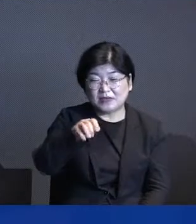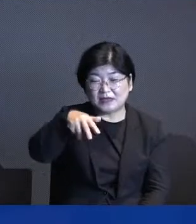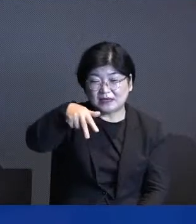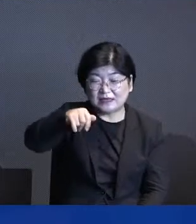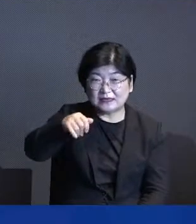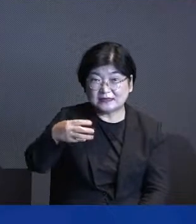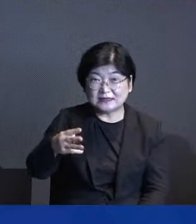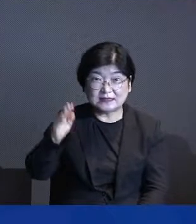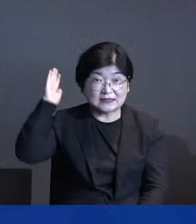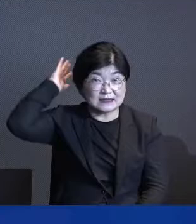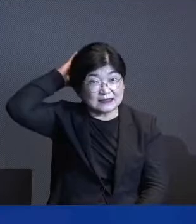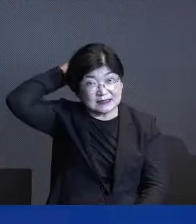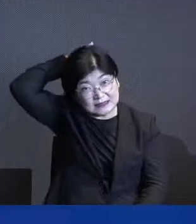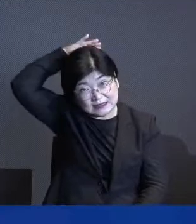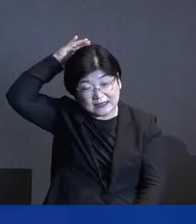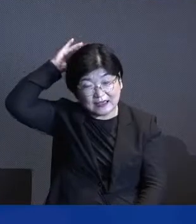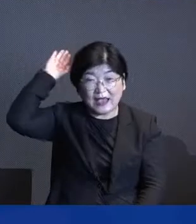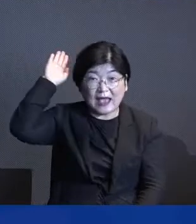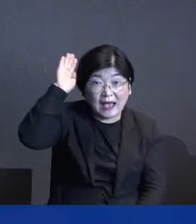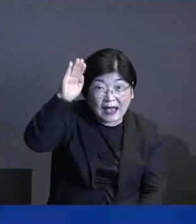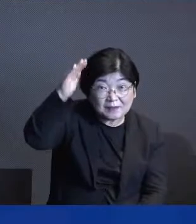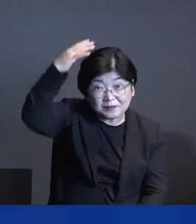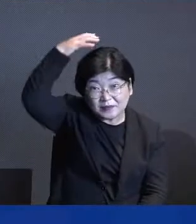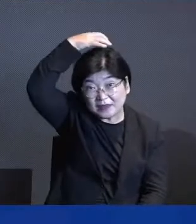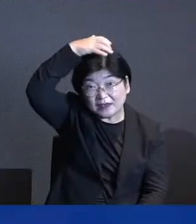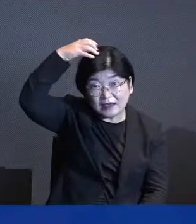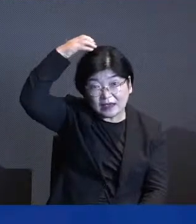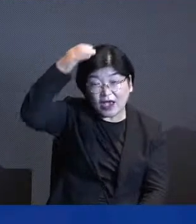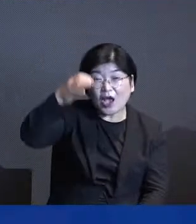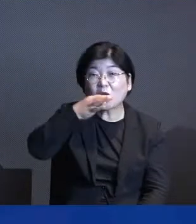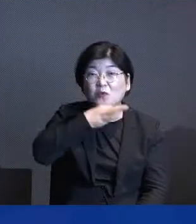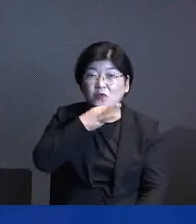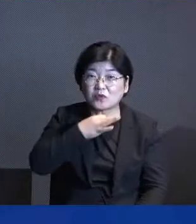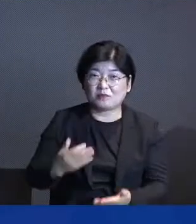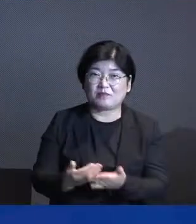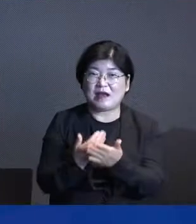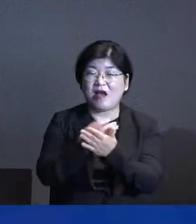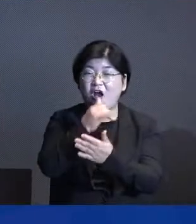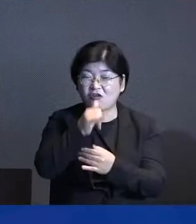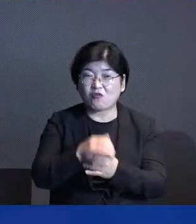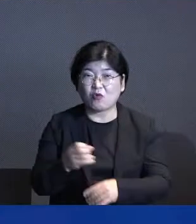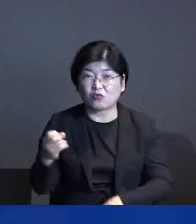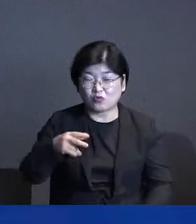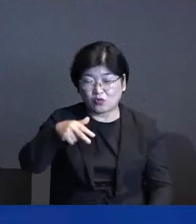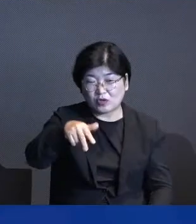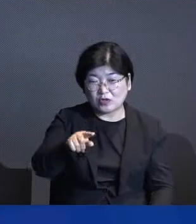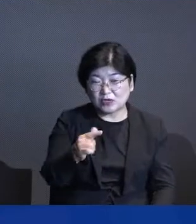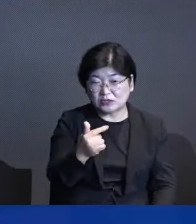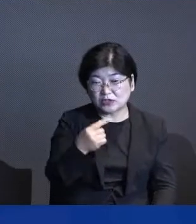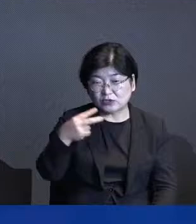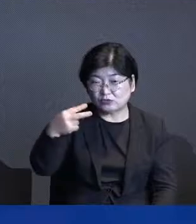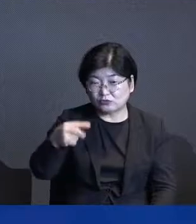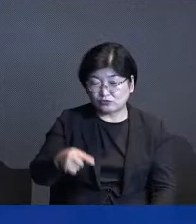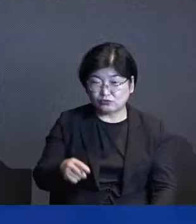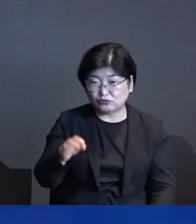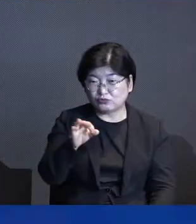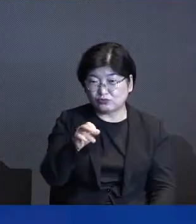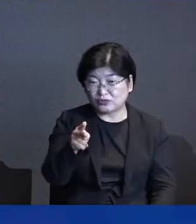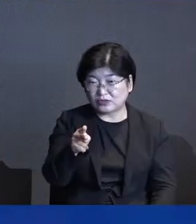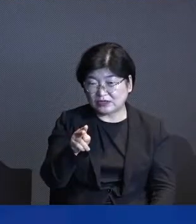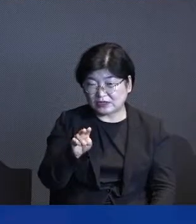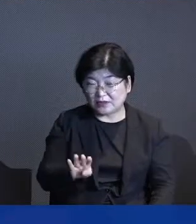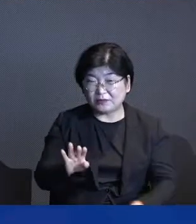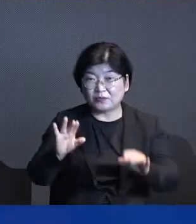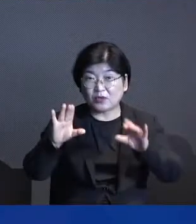more efficient, and then the frontal cortex becomes thinner. So thinning